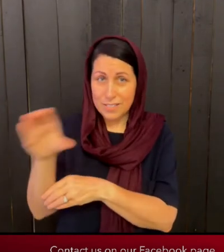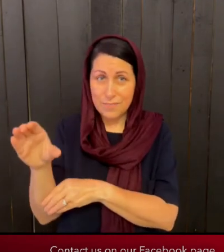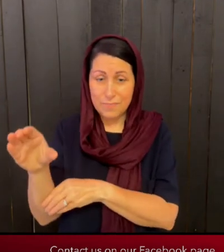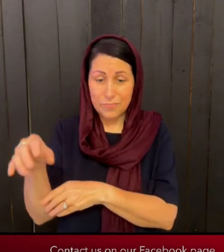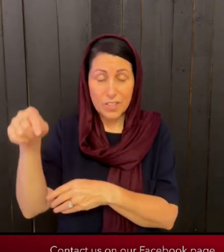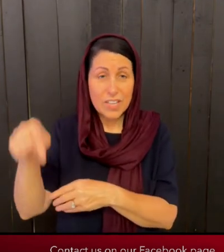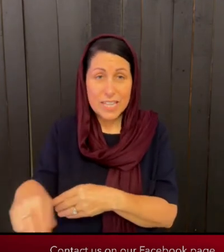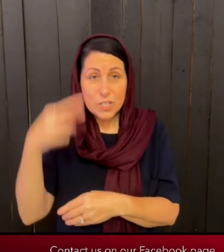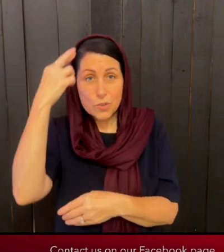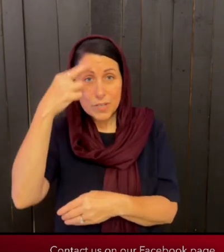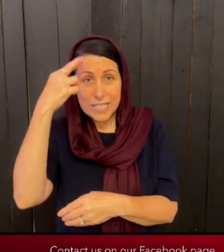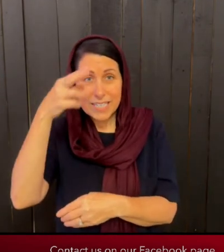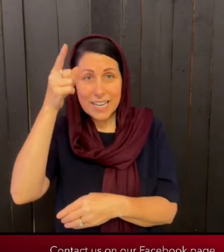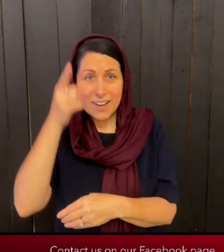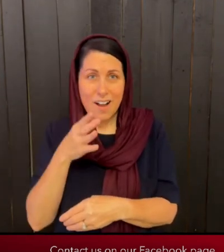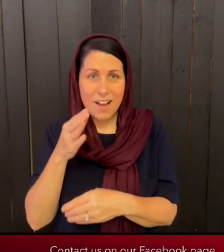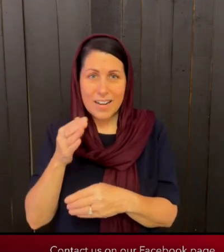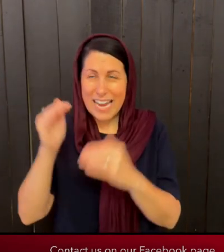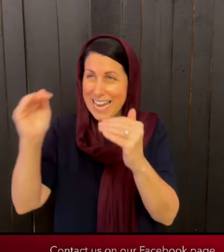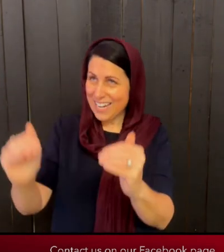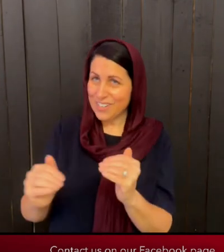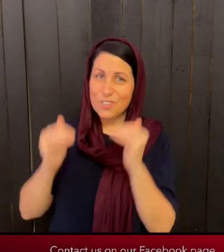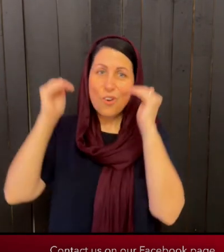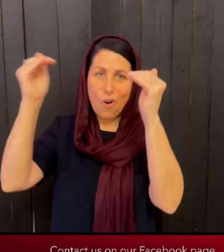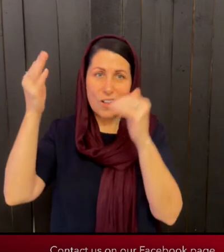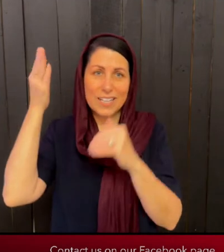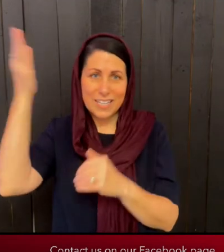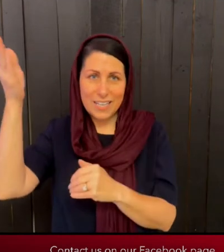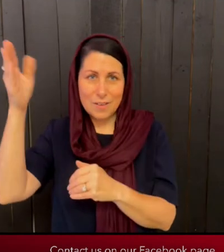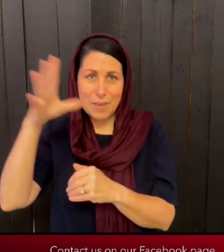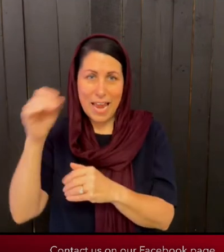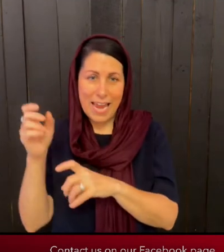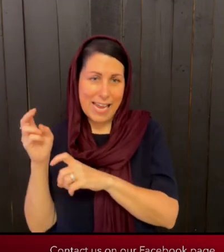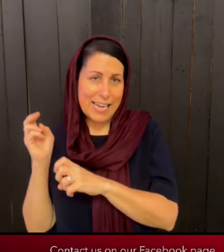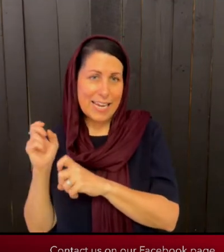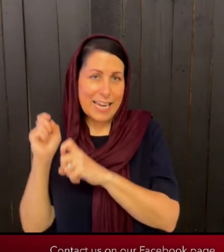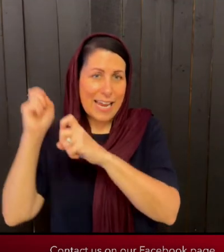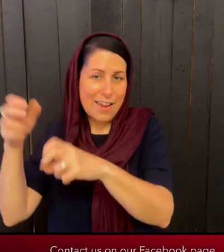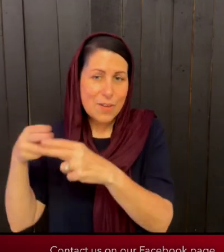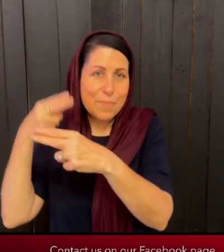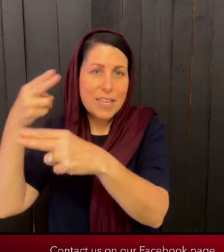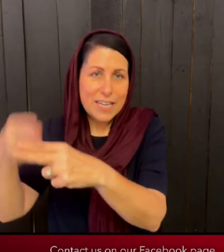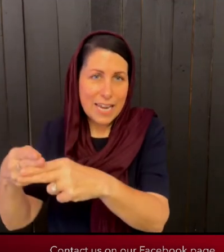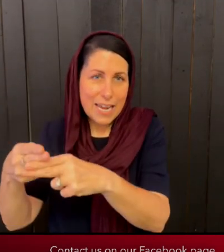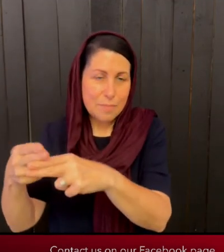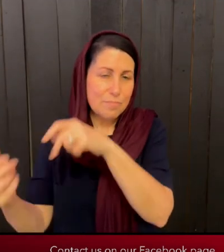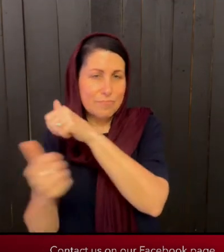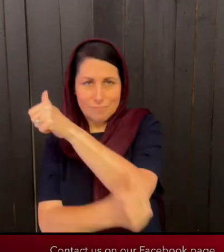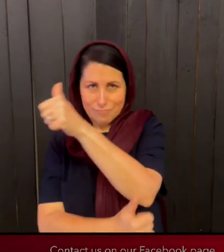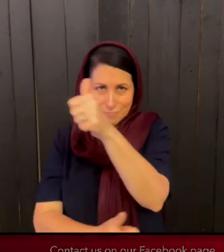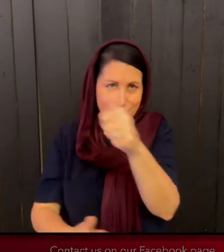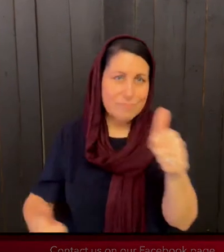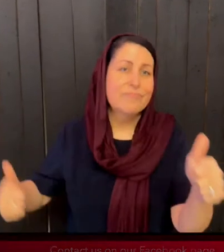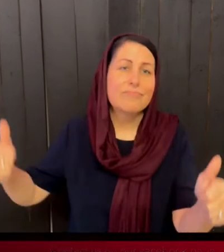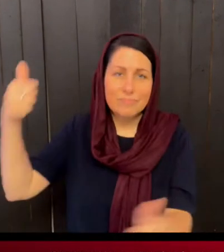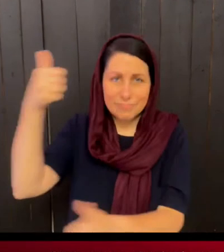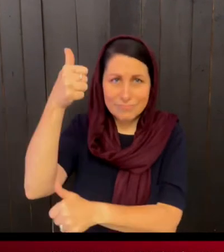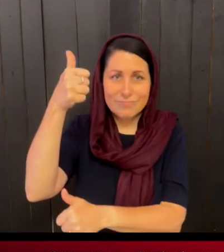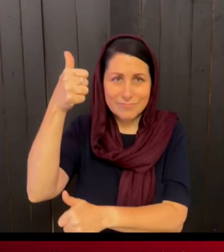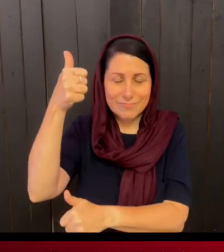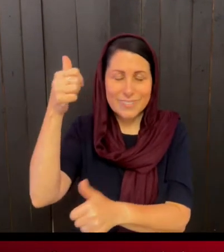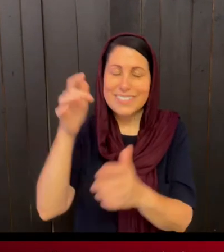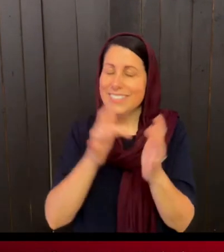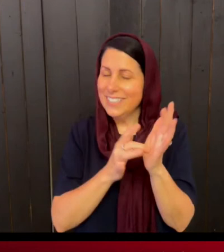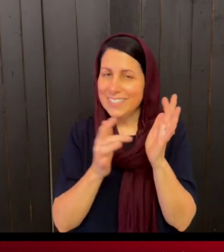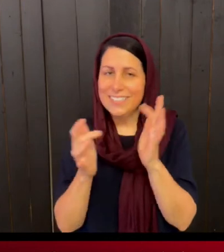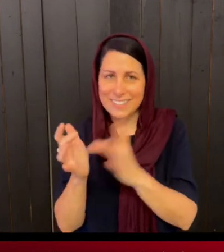reason also, God highly exalted him and bestowed on him the name which is above every name. Jesus,